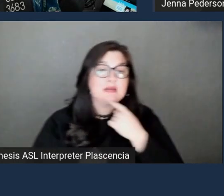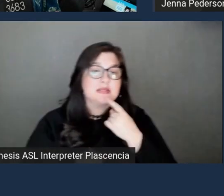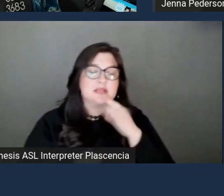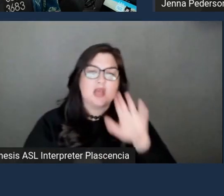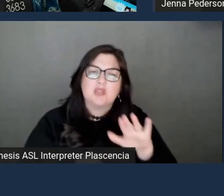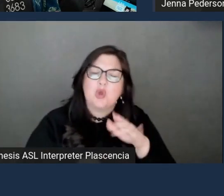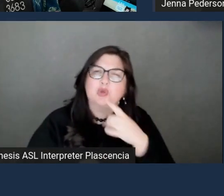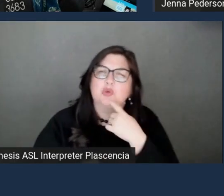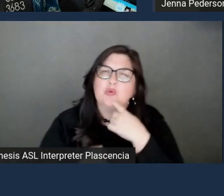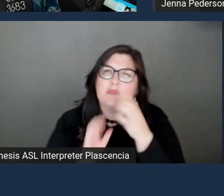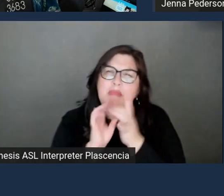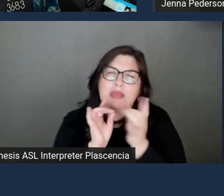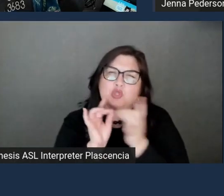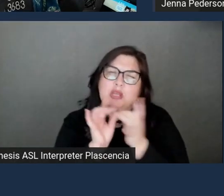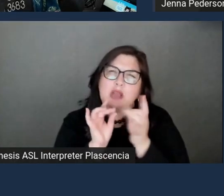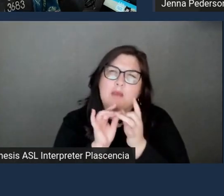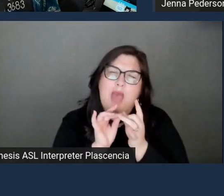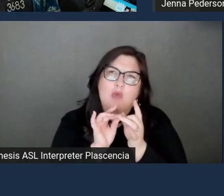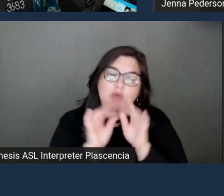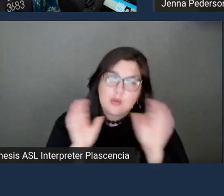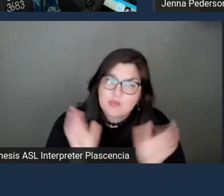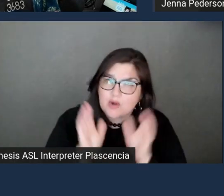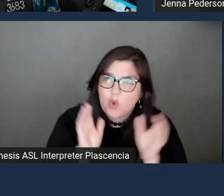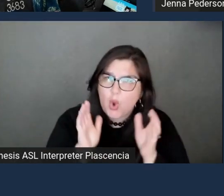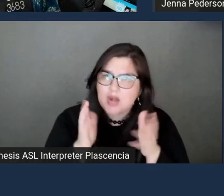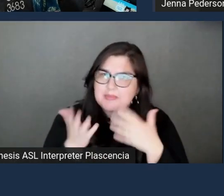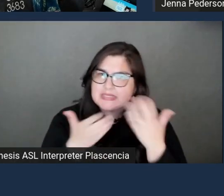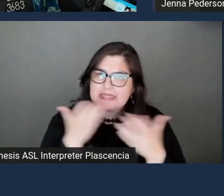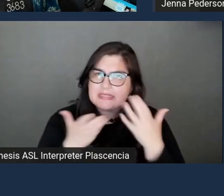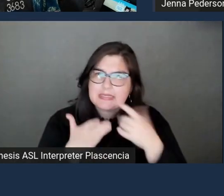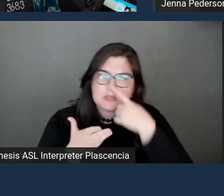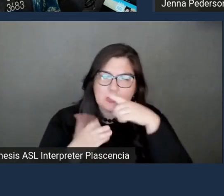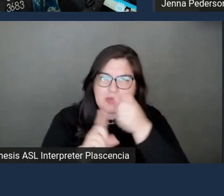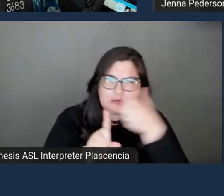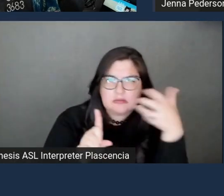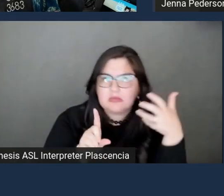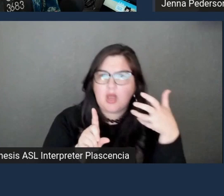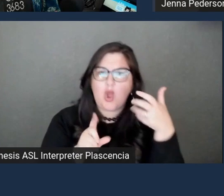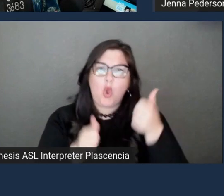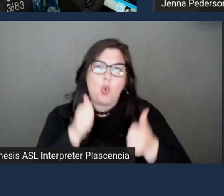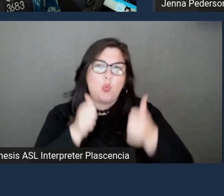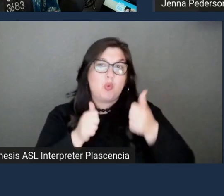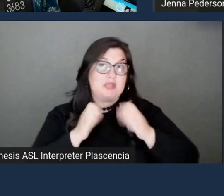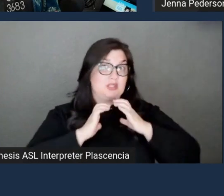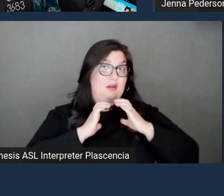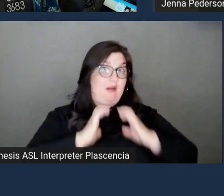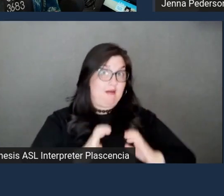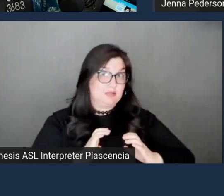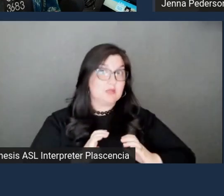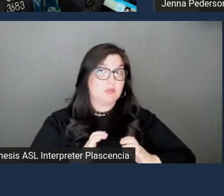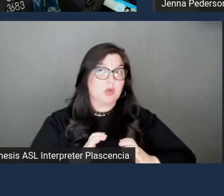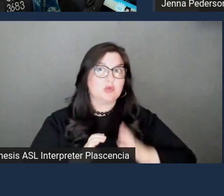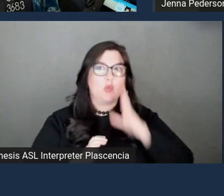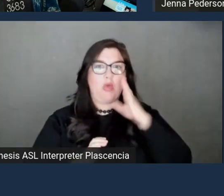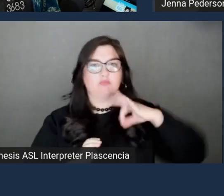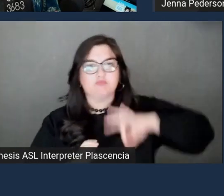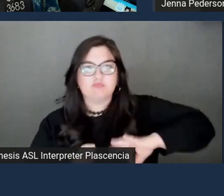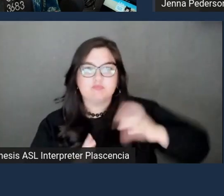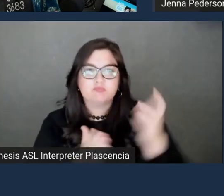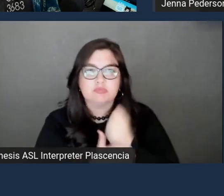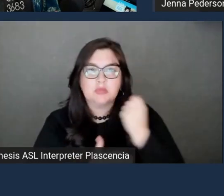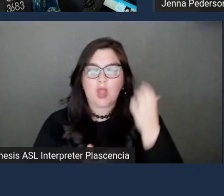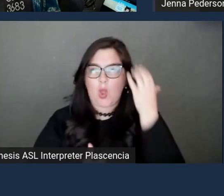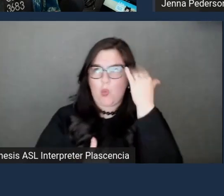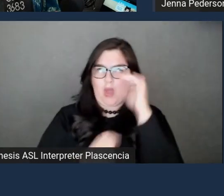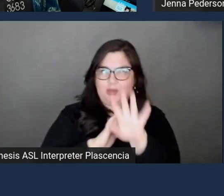performance here. Can you help us understand which customers are going to benefit from this, and why would they choose to